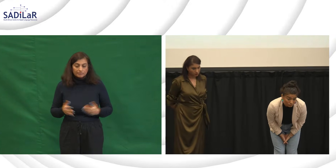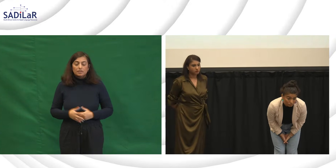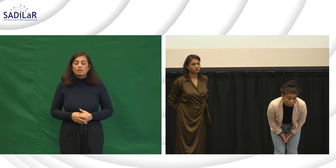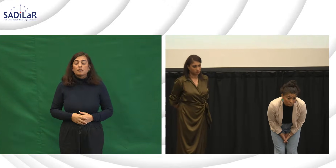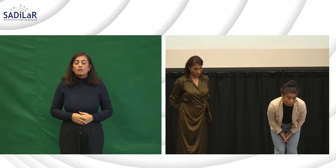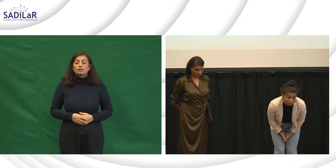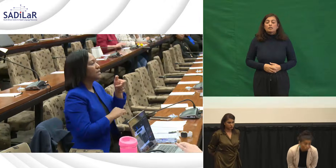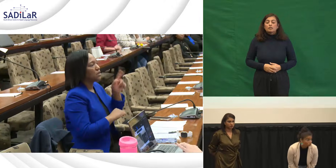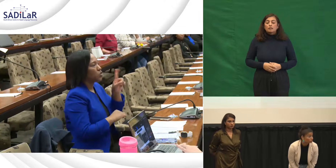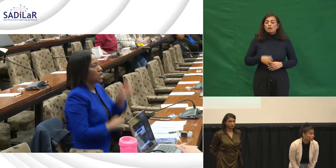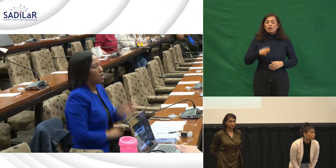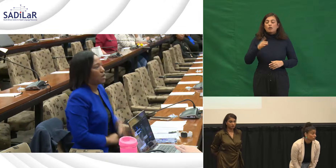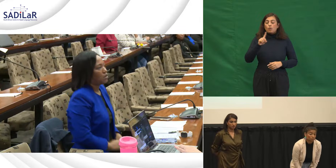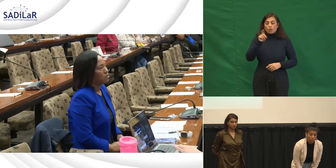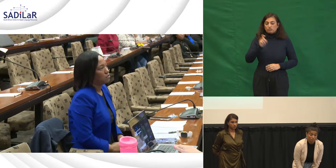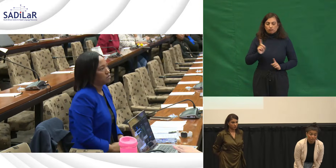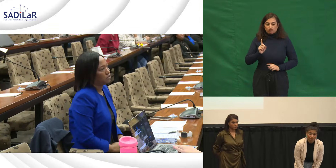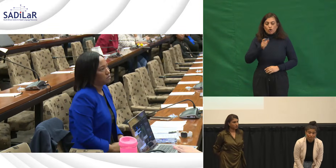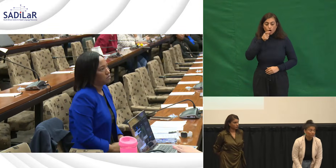than a question.